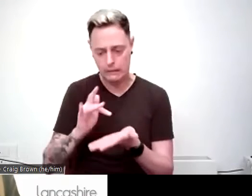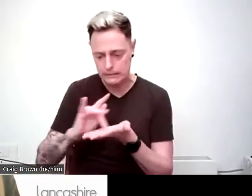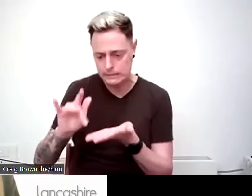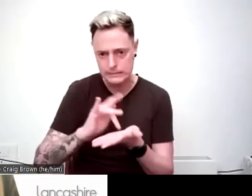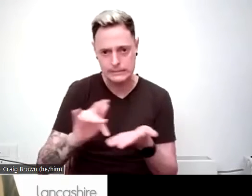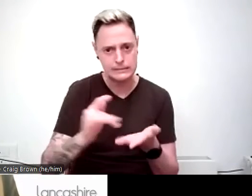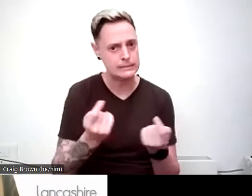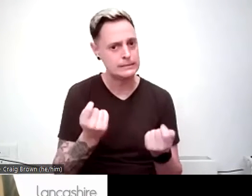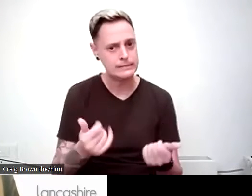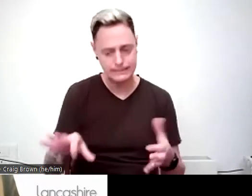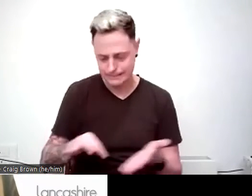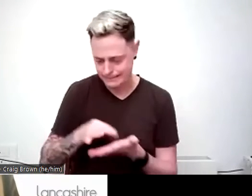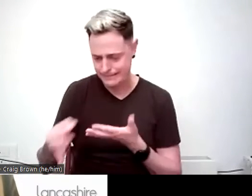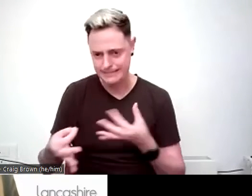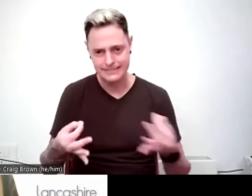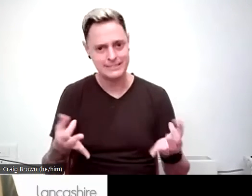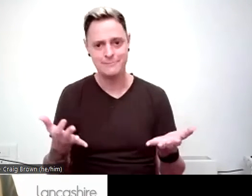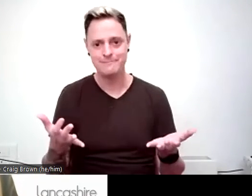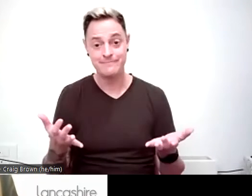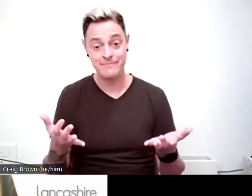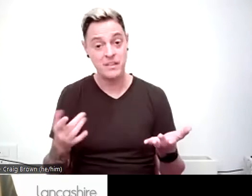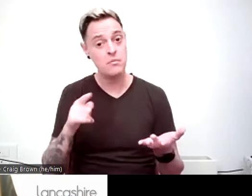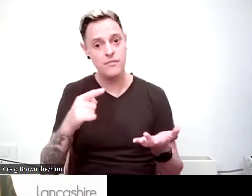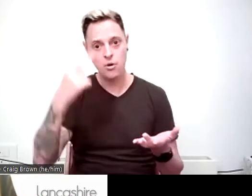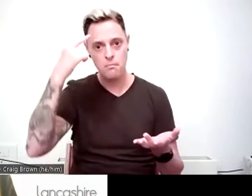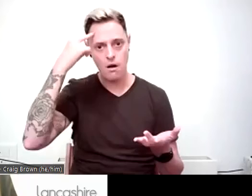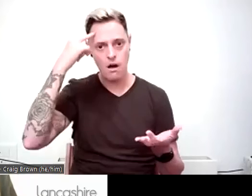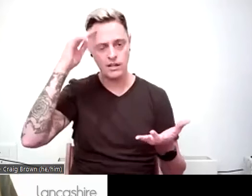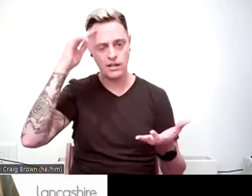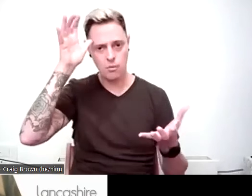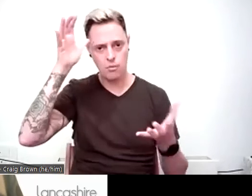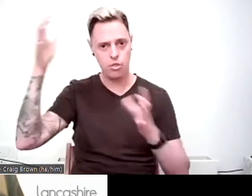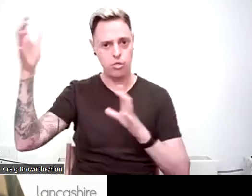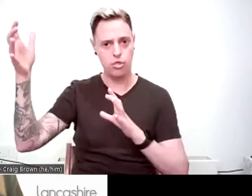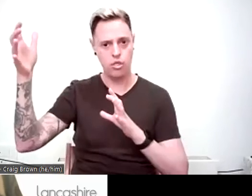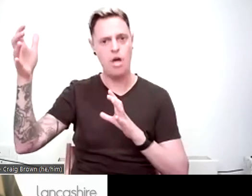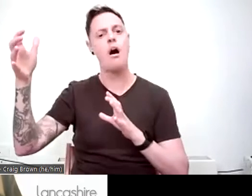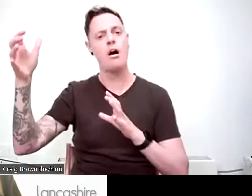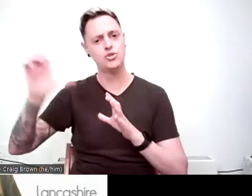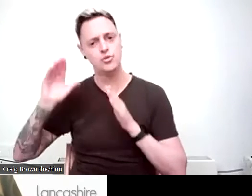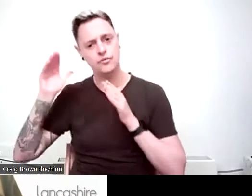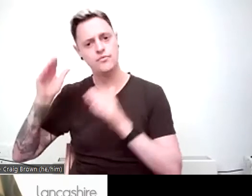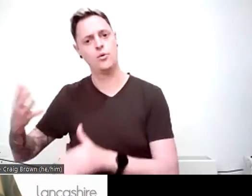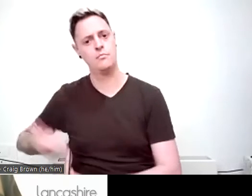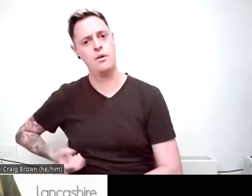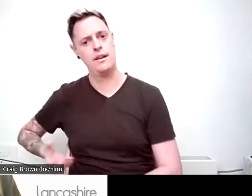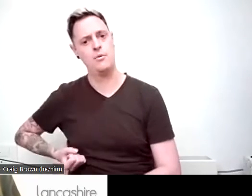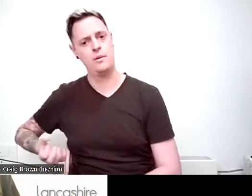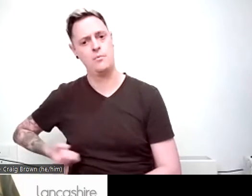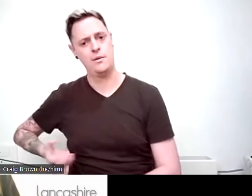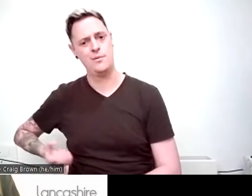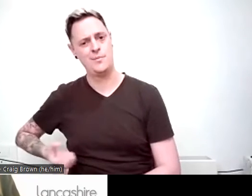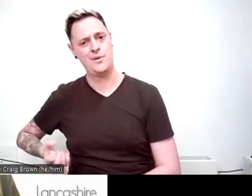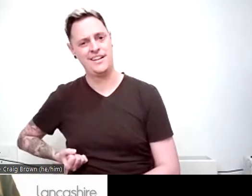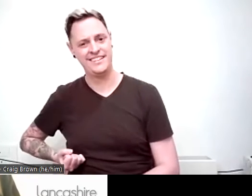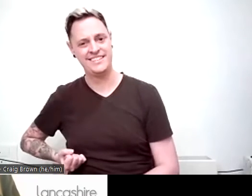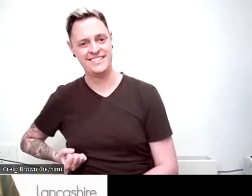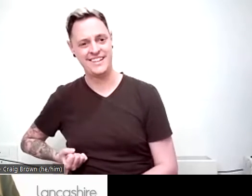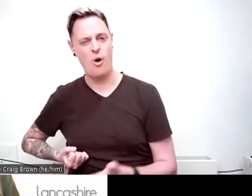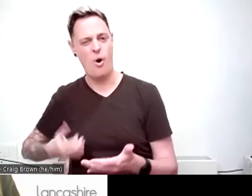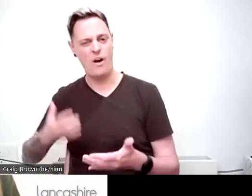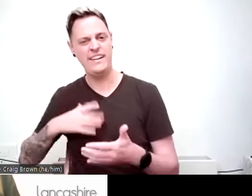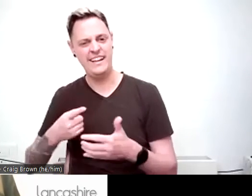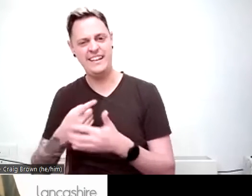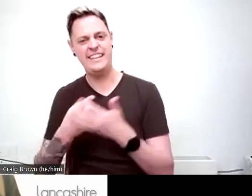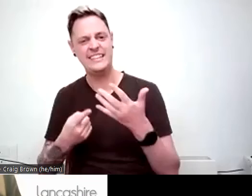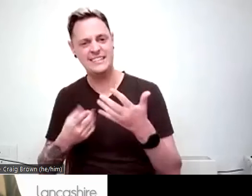to let your mindset be skewed, and to go towards, oh well, I need to make money, or oh I need this many things, and I need